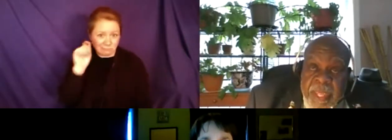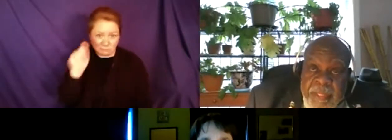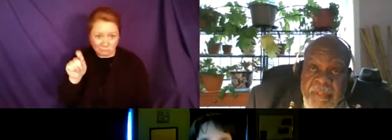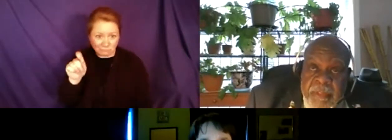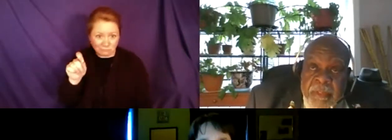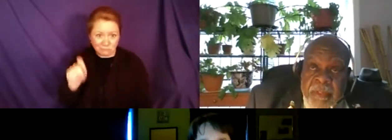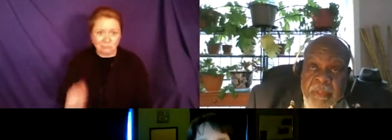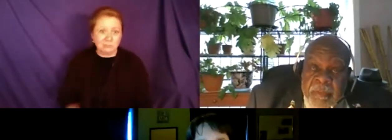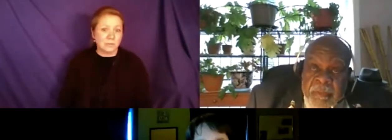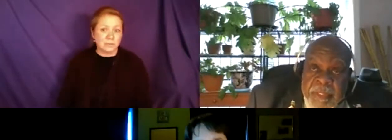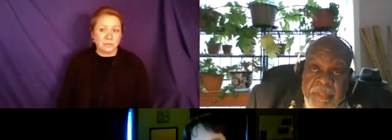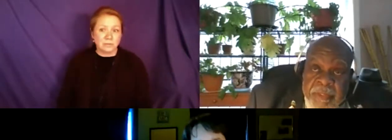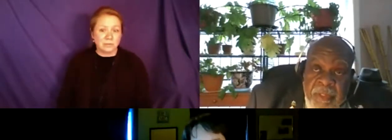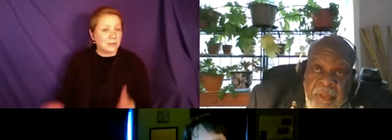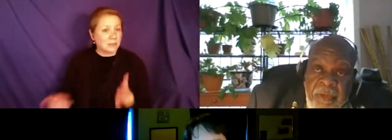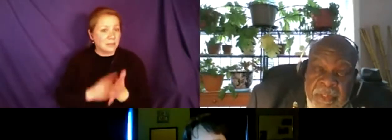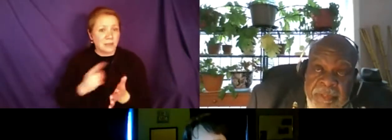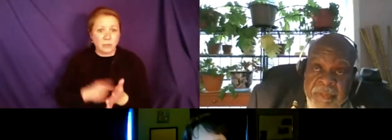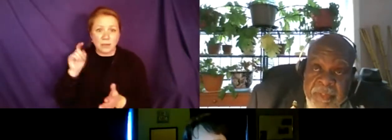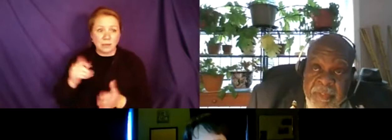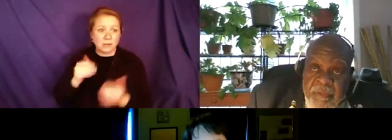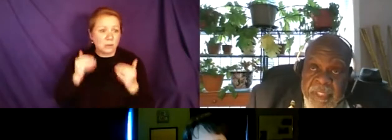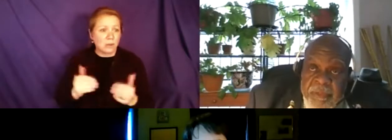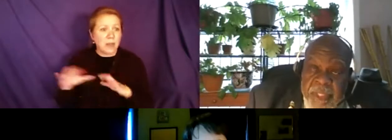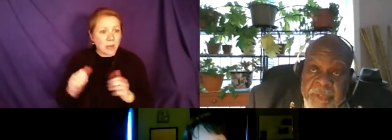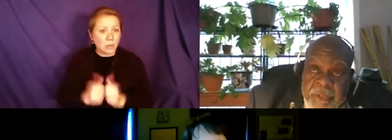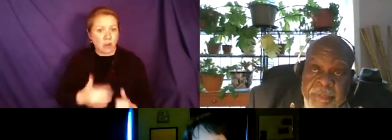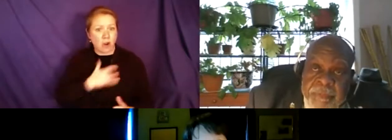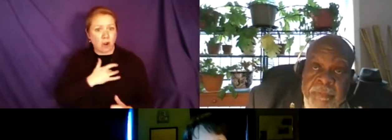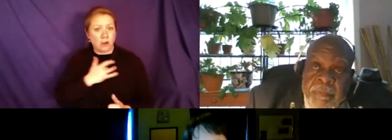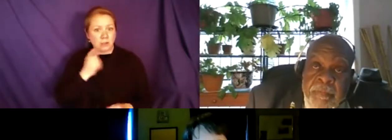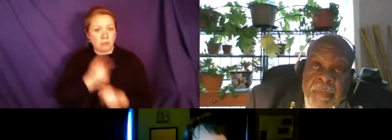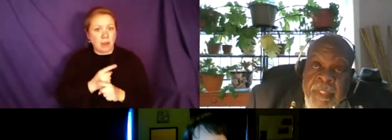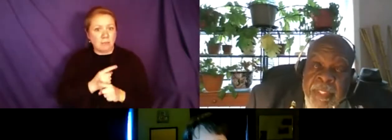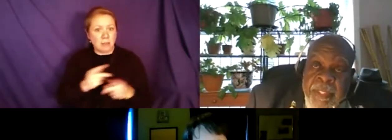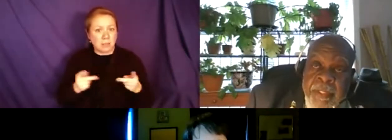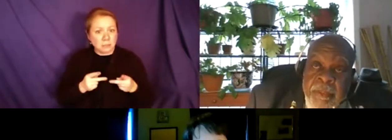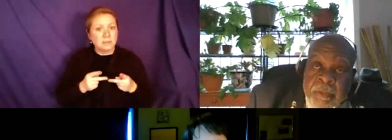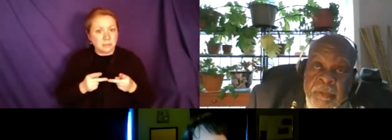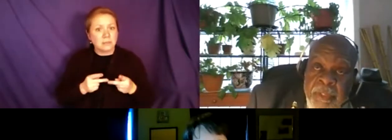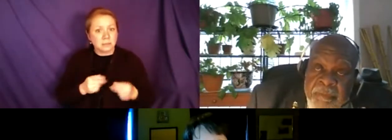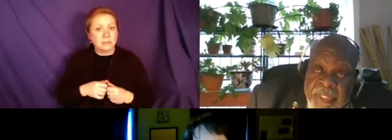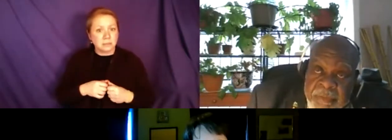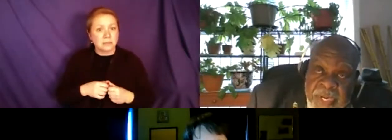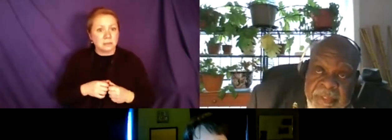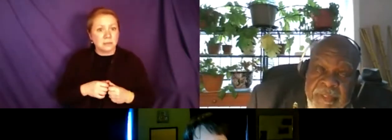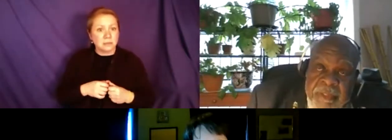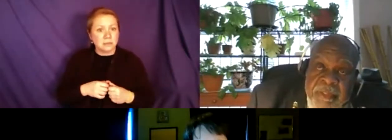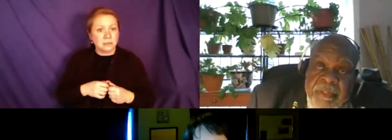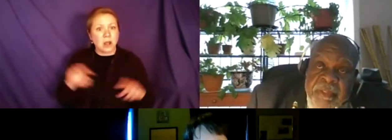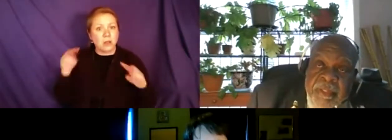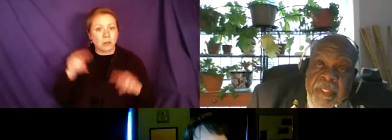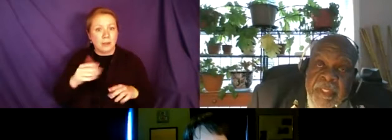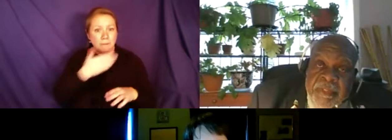to act with our hearts in the right direction and look at best